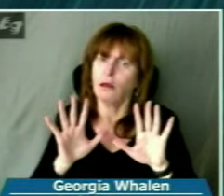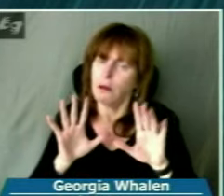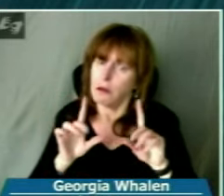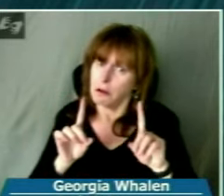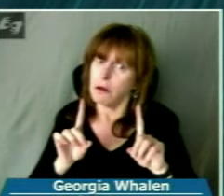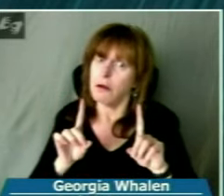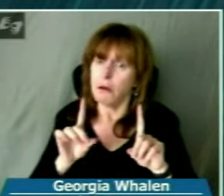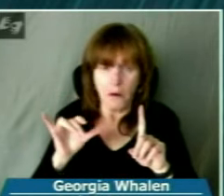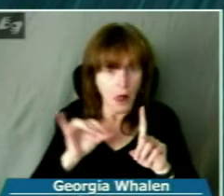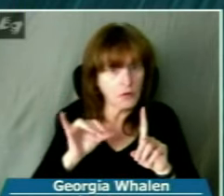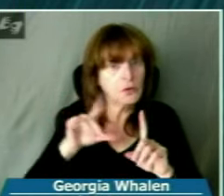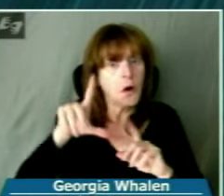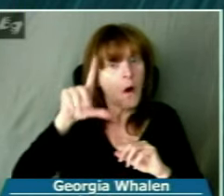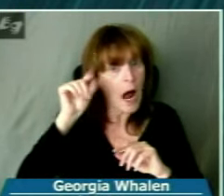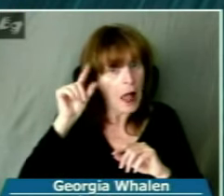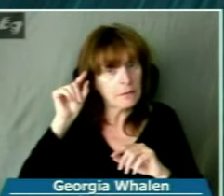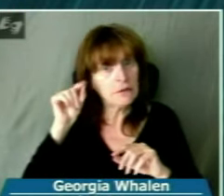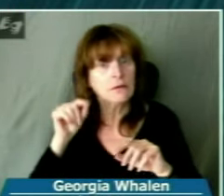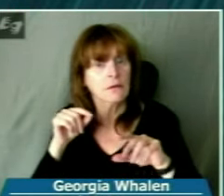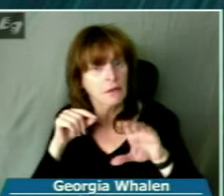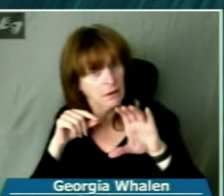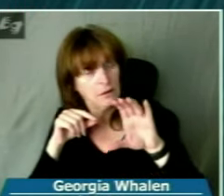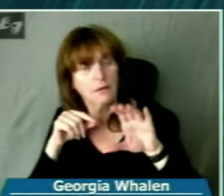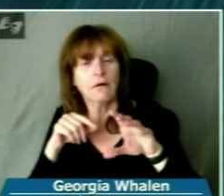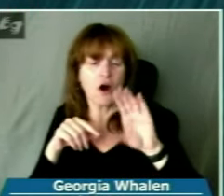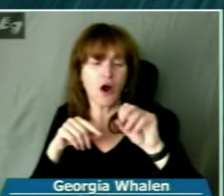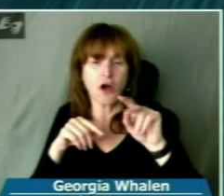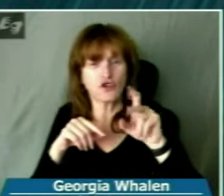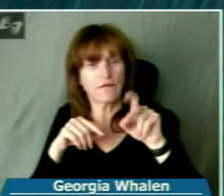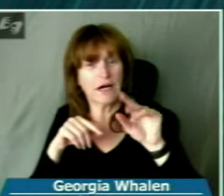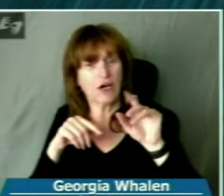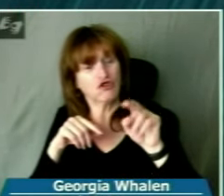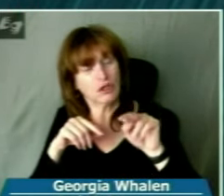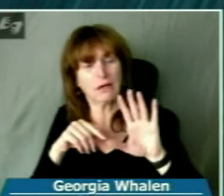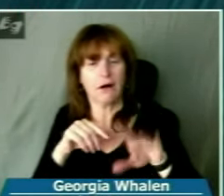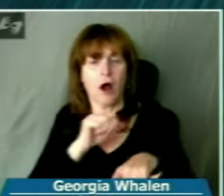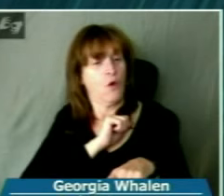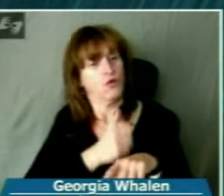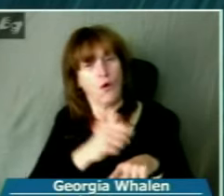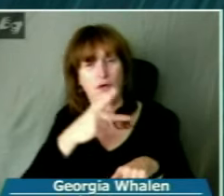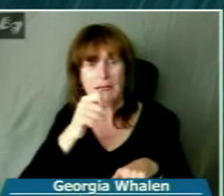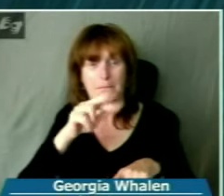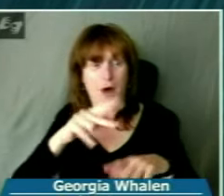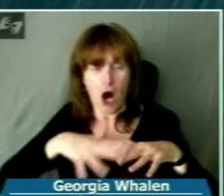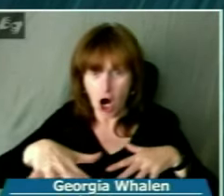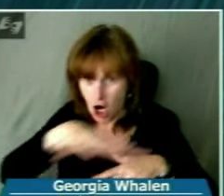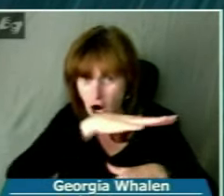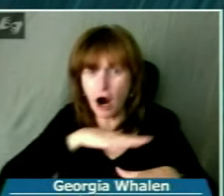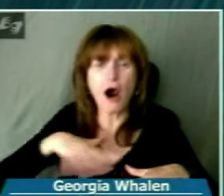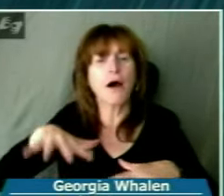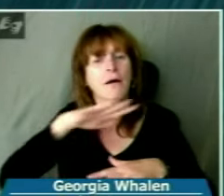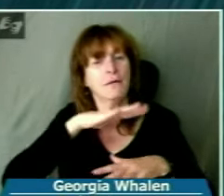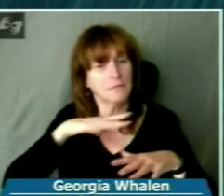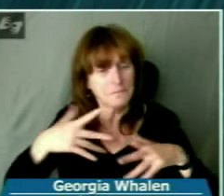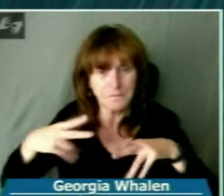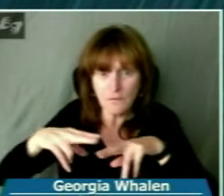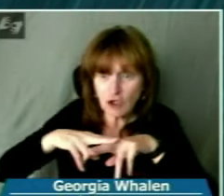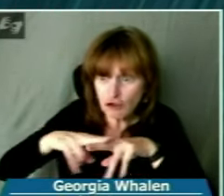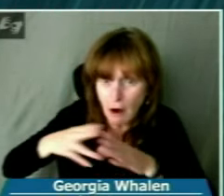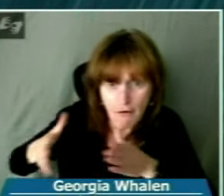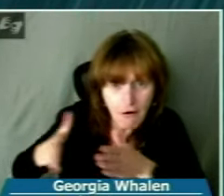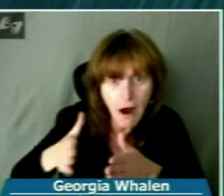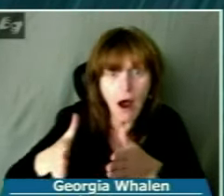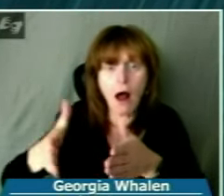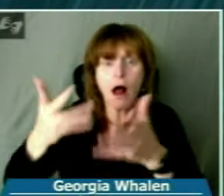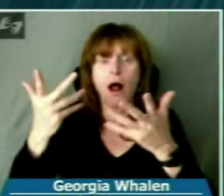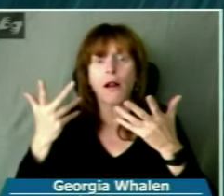Conservation Area, starting today, in addition to their rail trails, some of their conservation areas will be open for passive use.